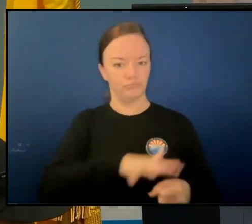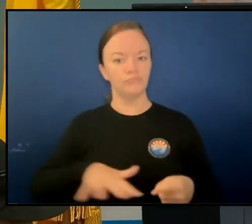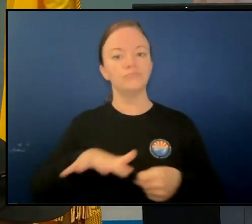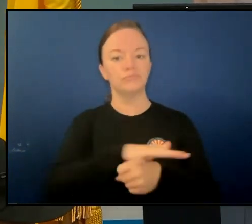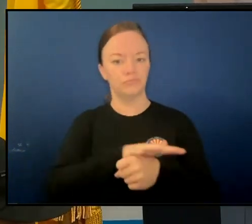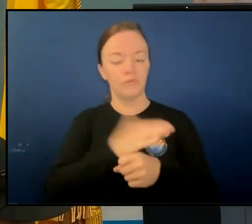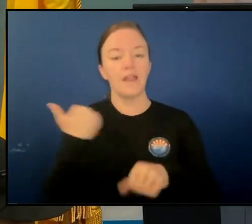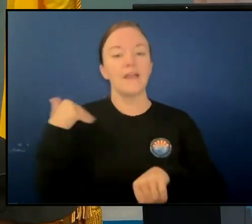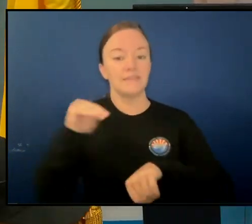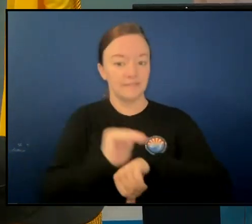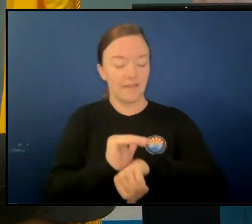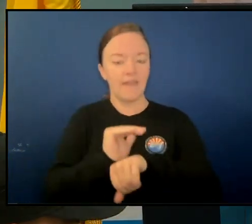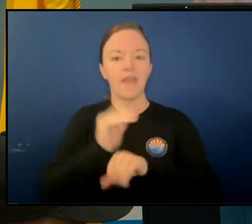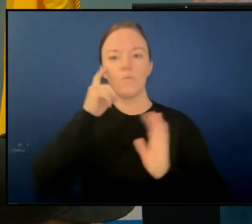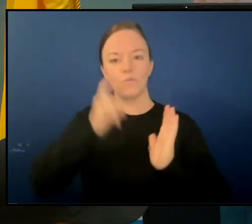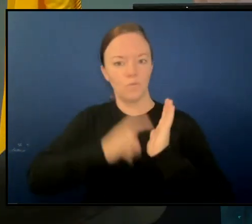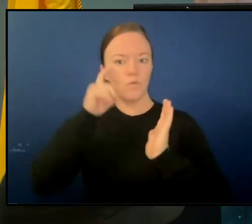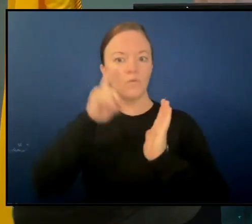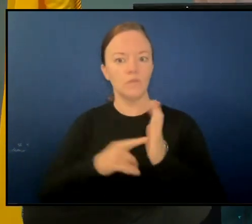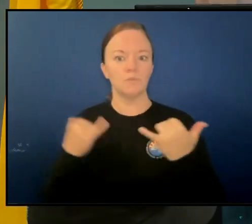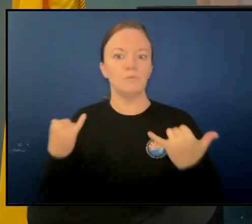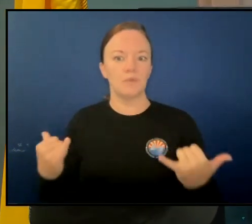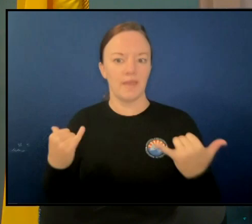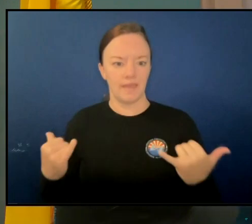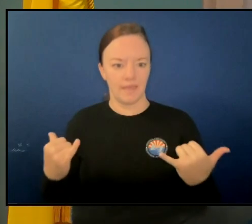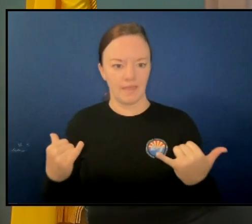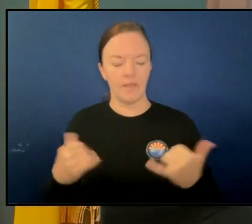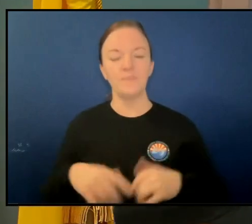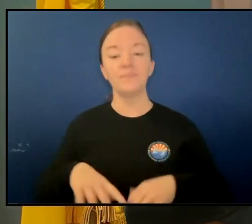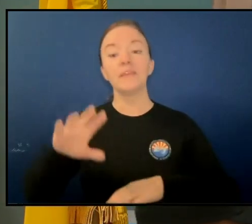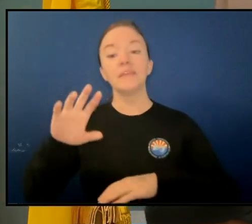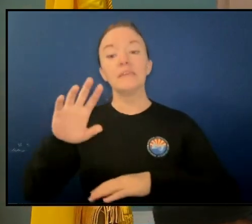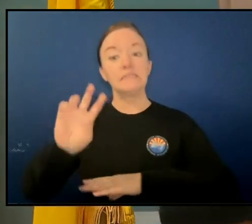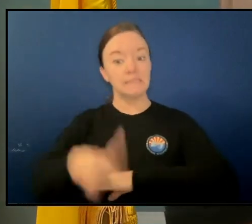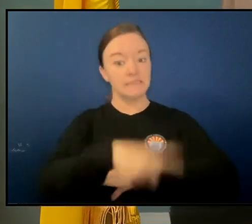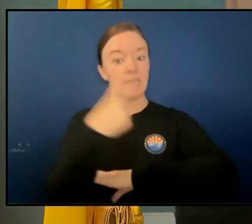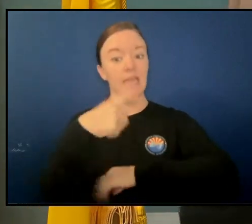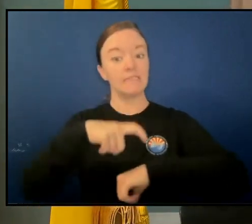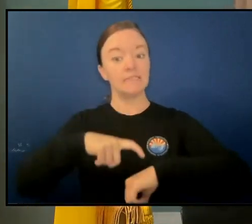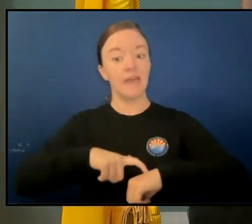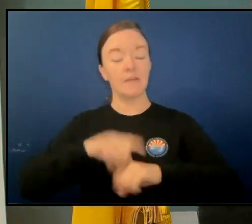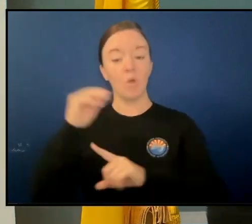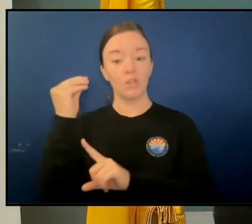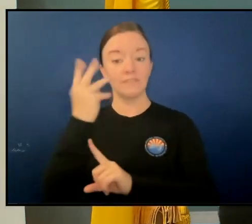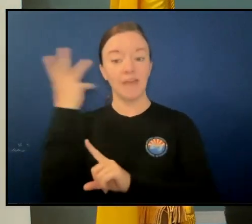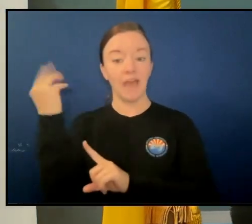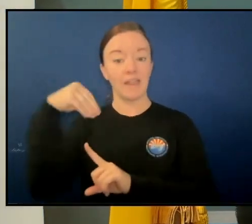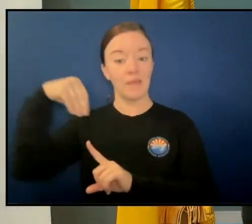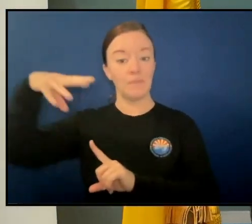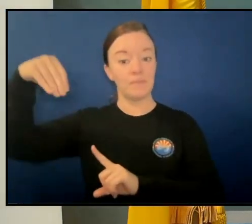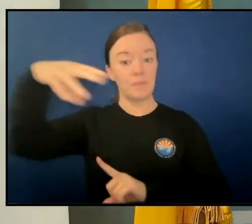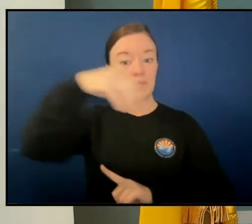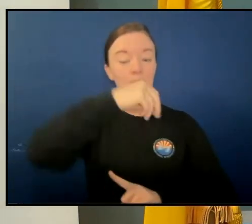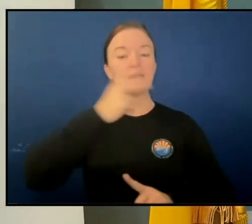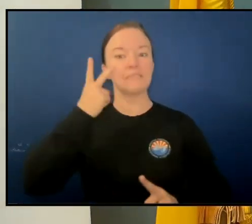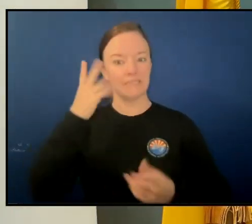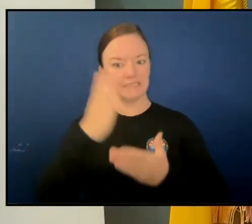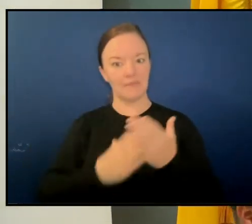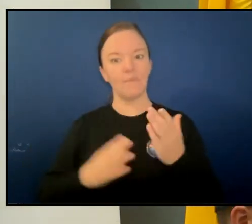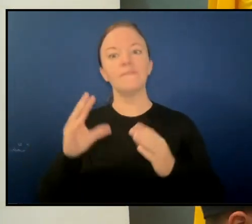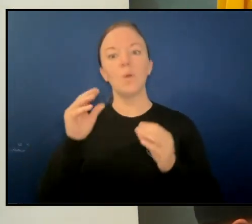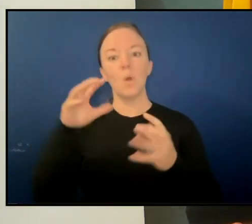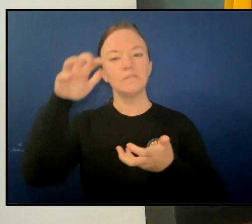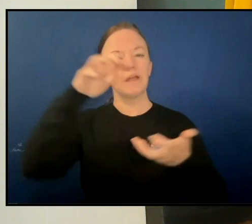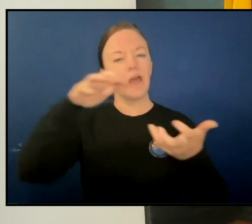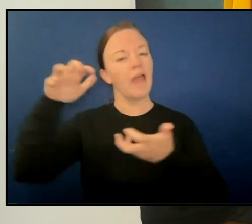that today as we start to move into the daytime. Our satellite view is starting to see some of those lower clouds, but they're starting to dissipate. And